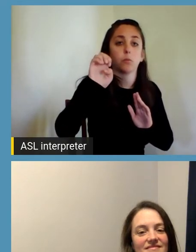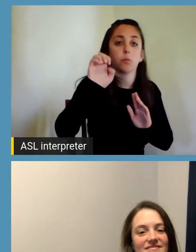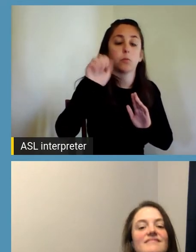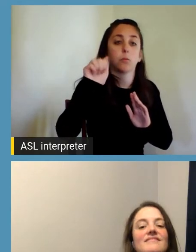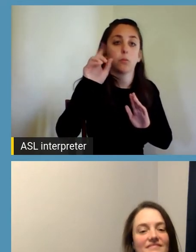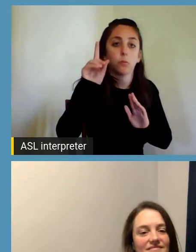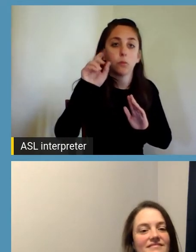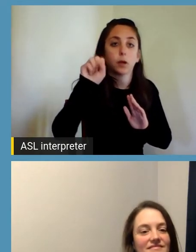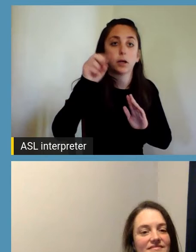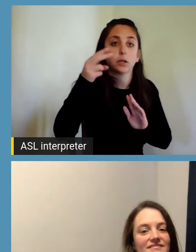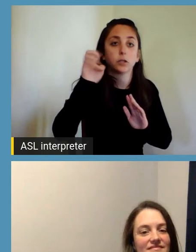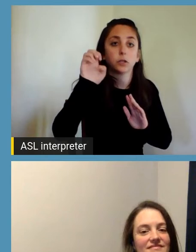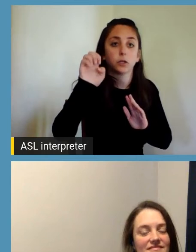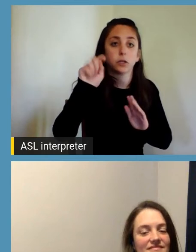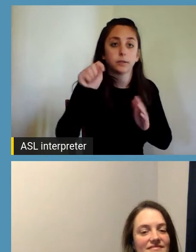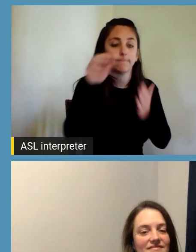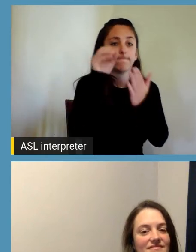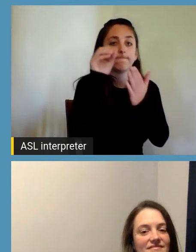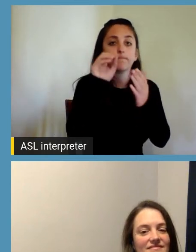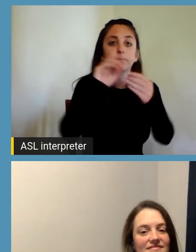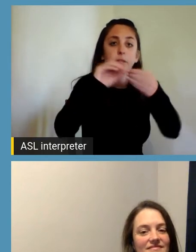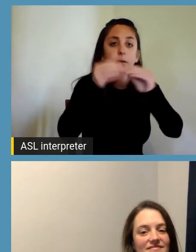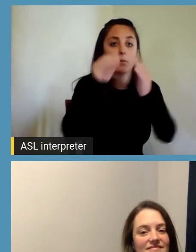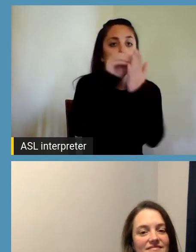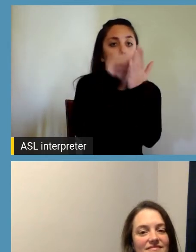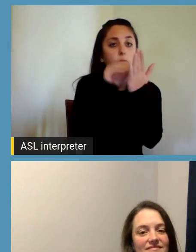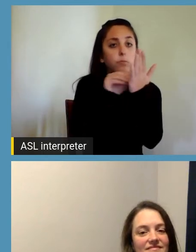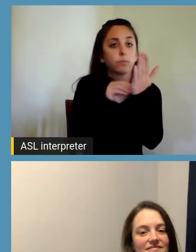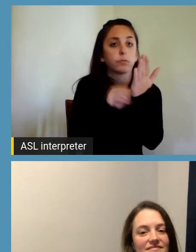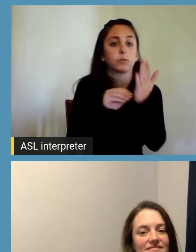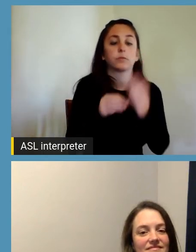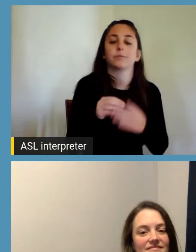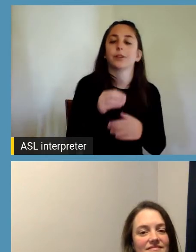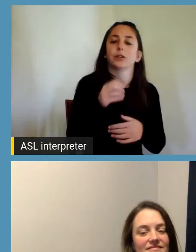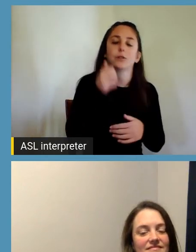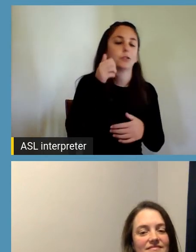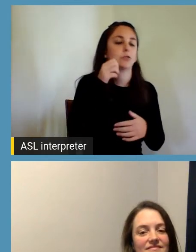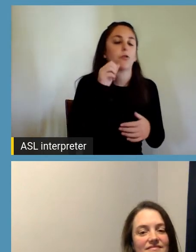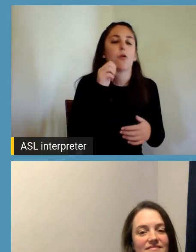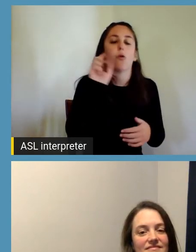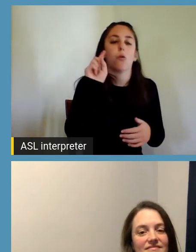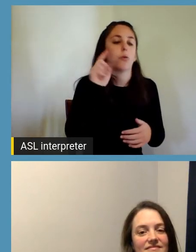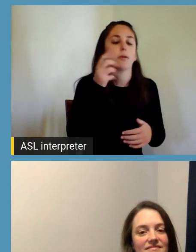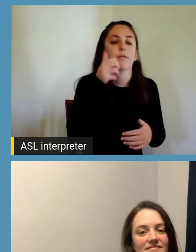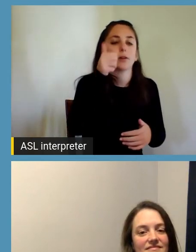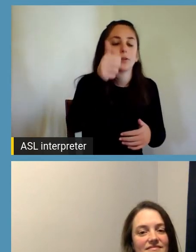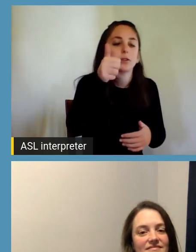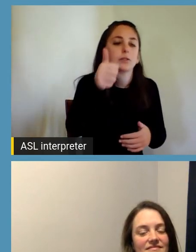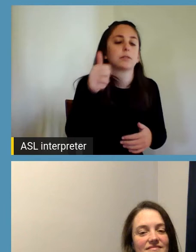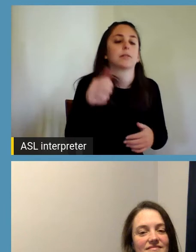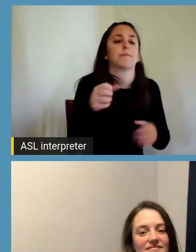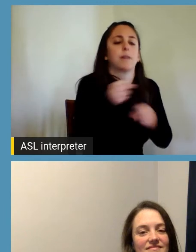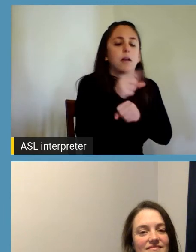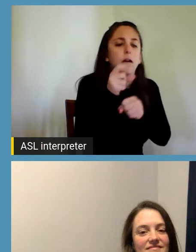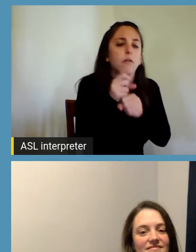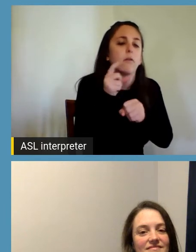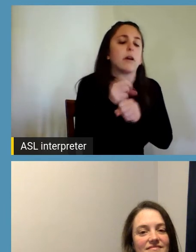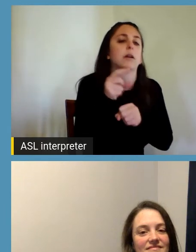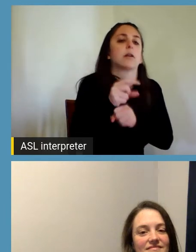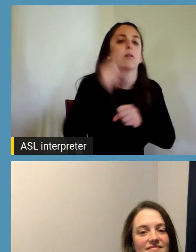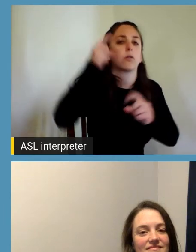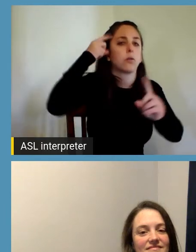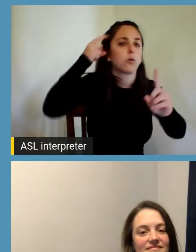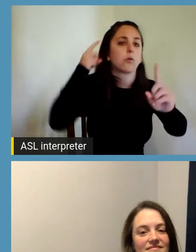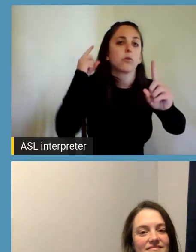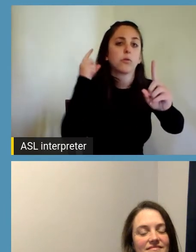would say. When you set like your year, like annual, big goals of how you're going to move the needle on